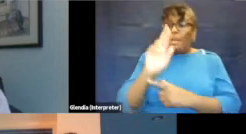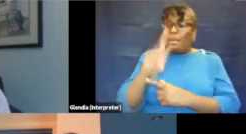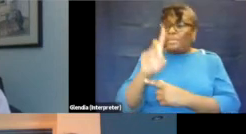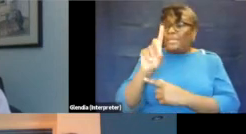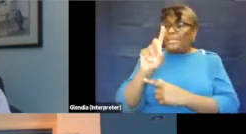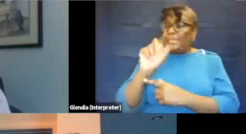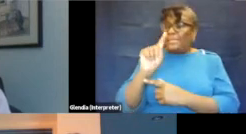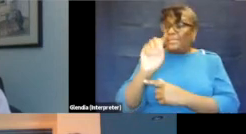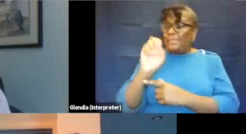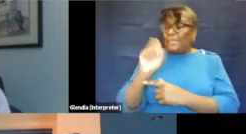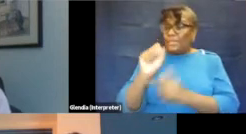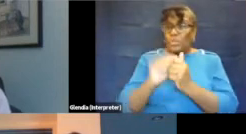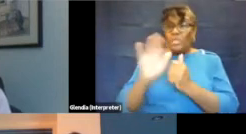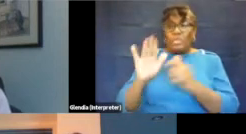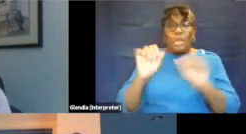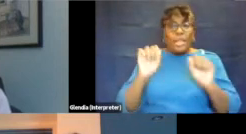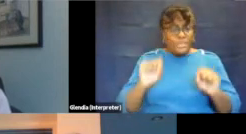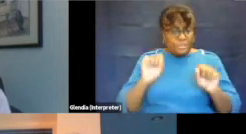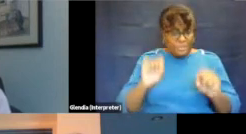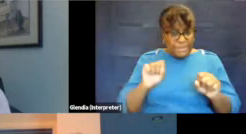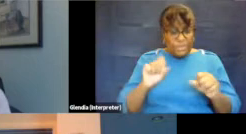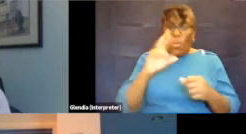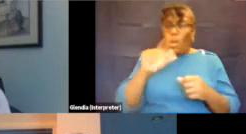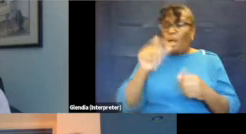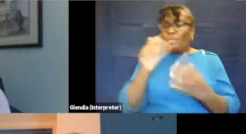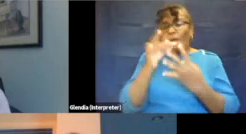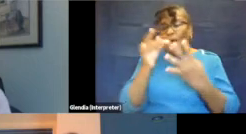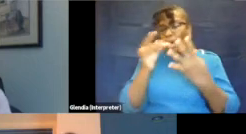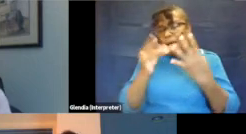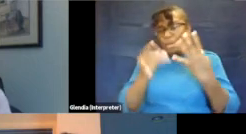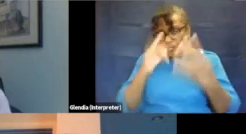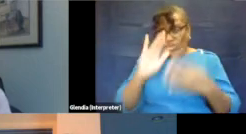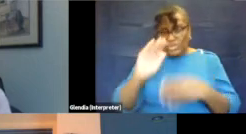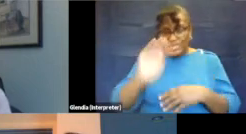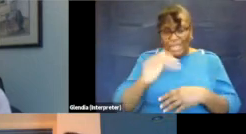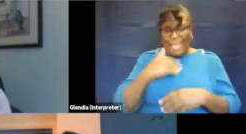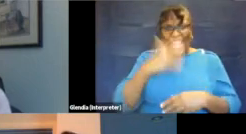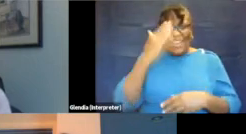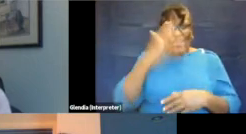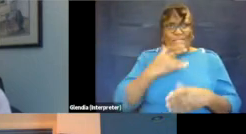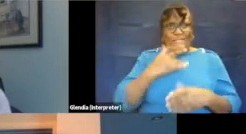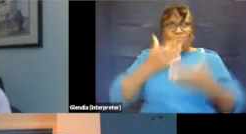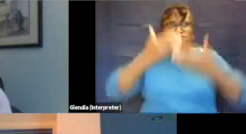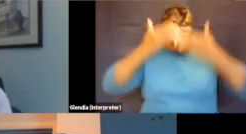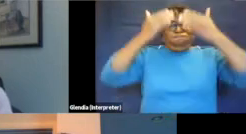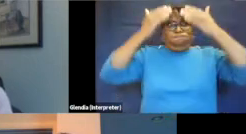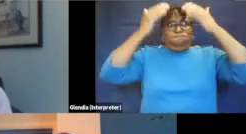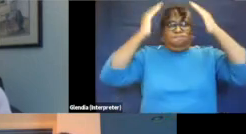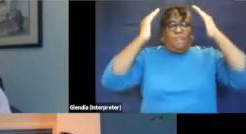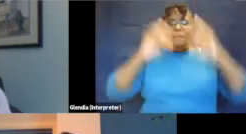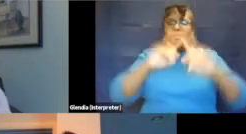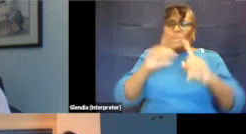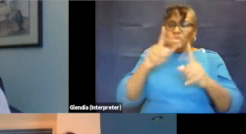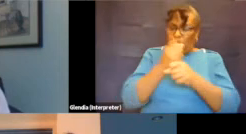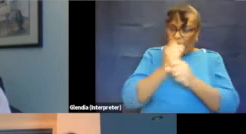amplification options for your child. And it does get overwhelming. Once you make that decision, then you would have to make a decision on